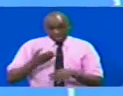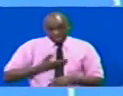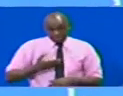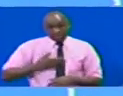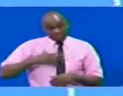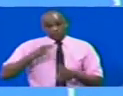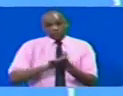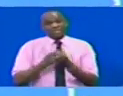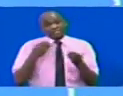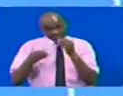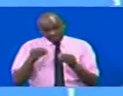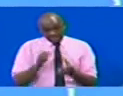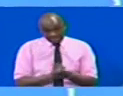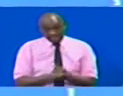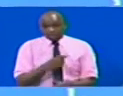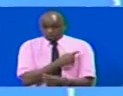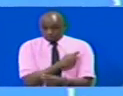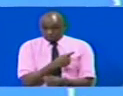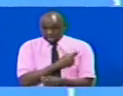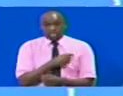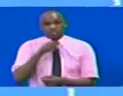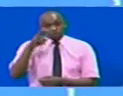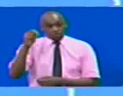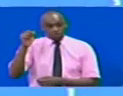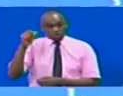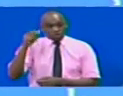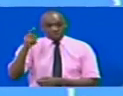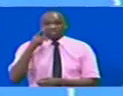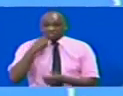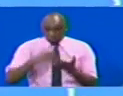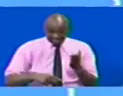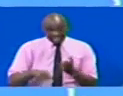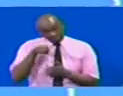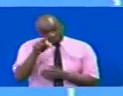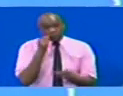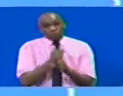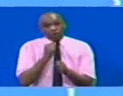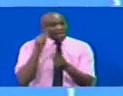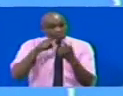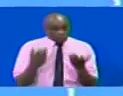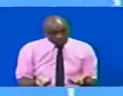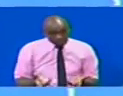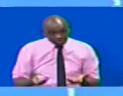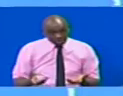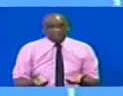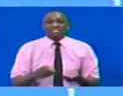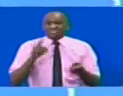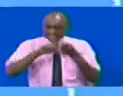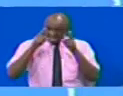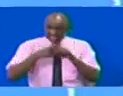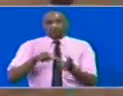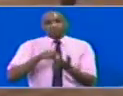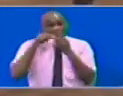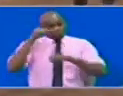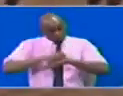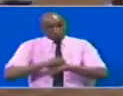of Persons Living with Disabilities, Dr. David Ole Sankok, said that his office will work towards ensuring that standards of special schools